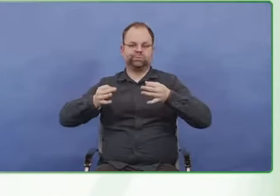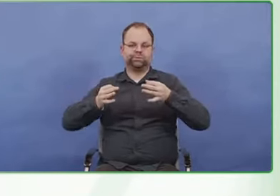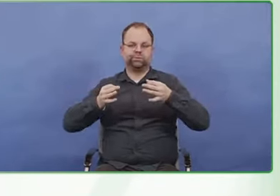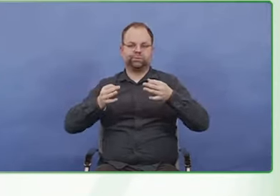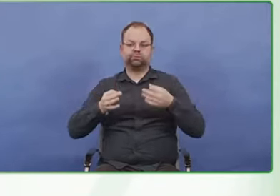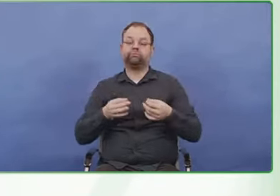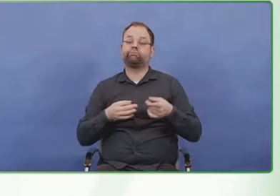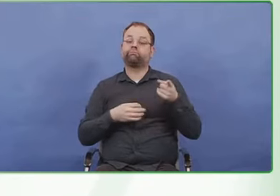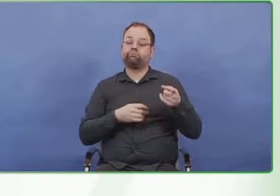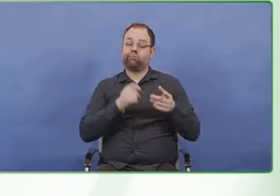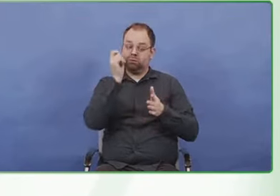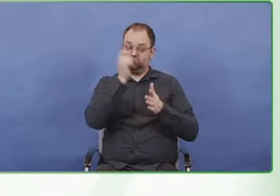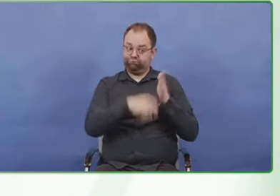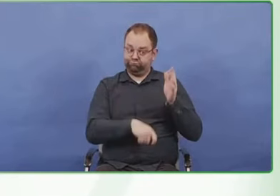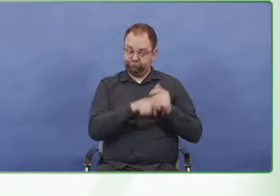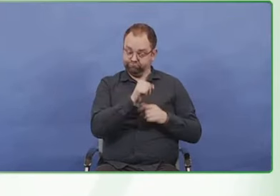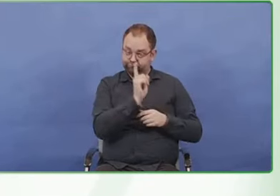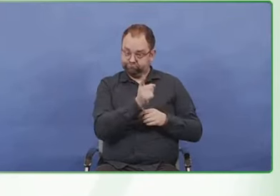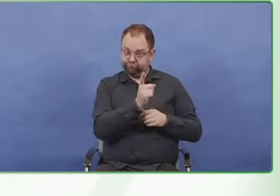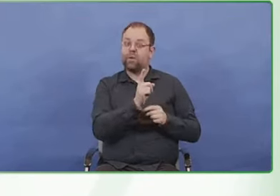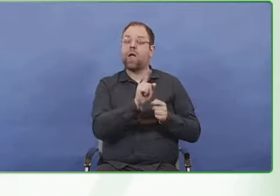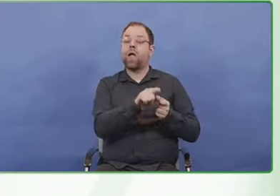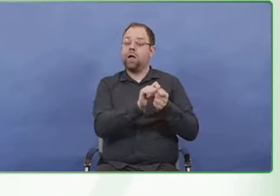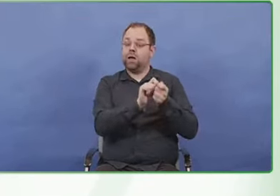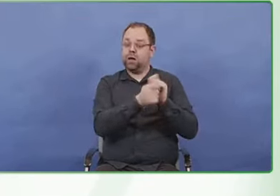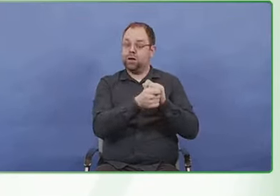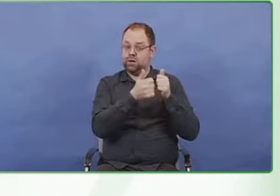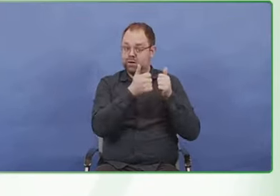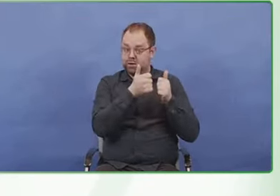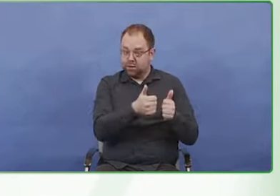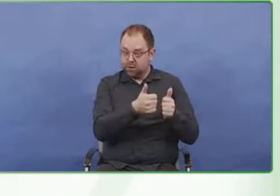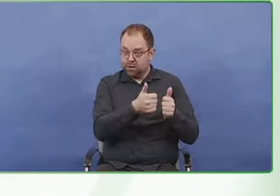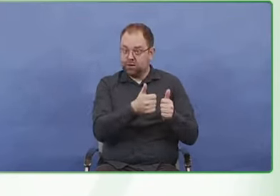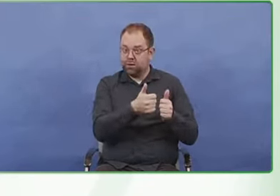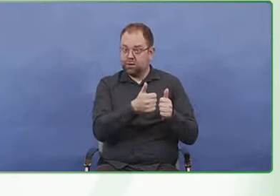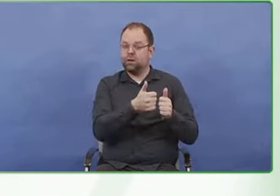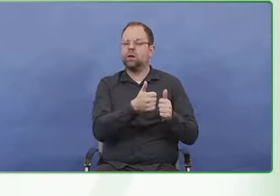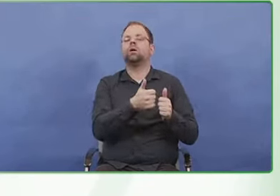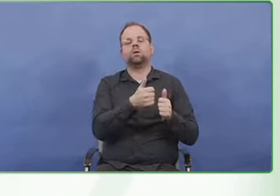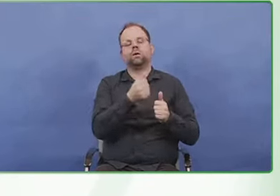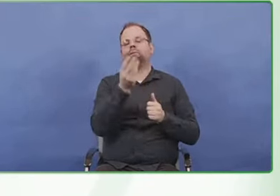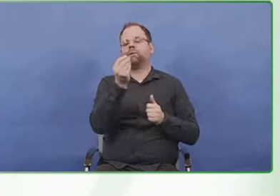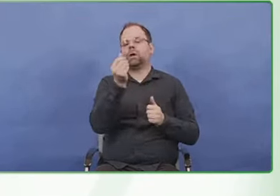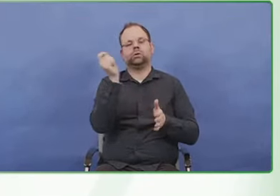sufficient incentive or motivation for violators to fix violations and